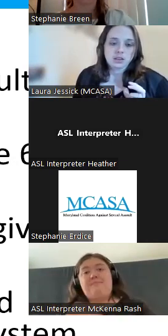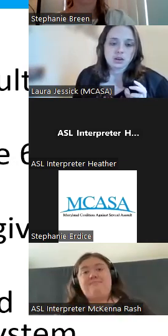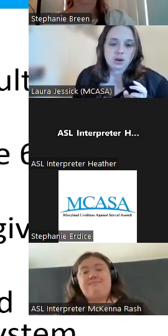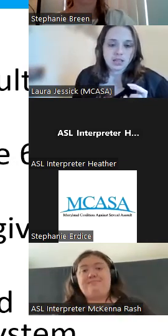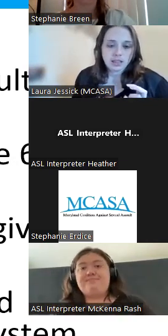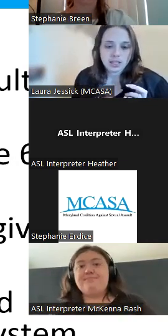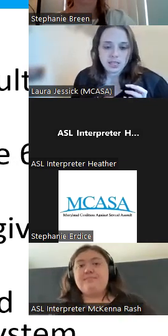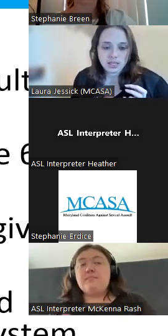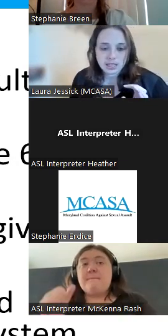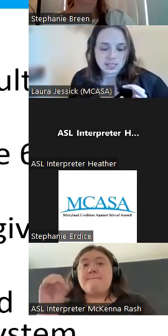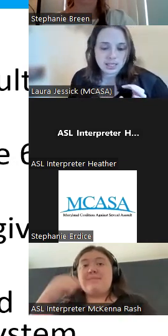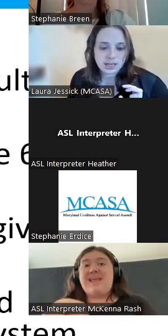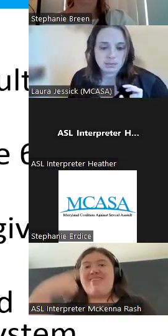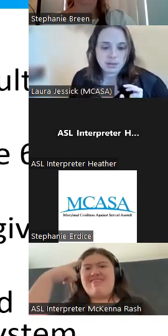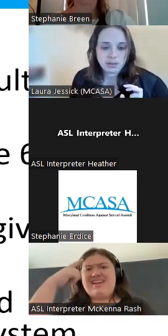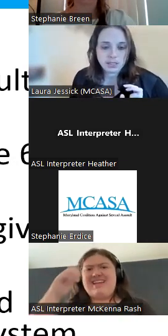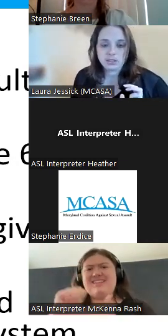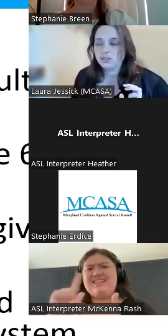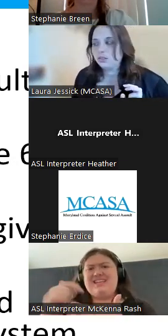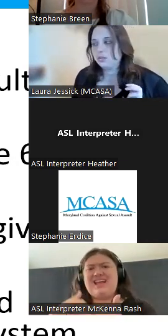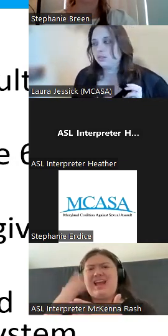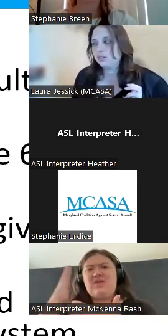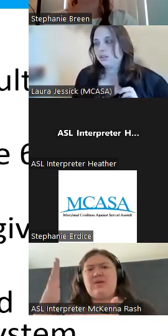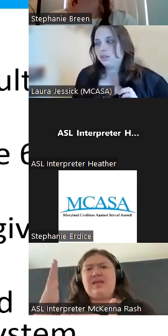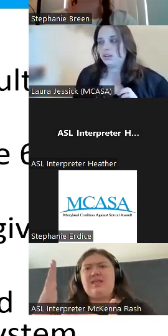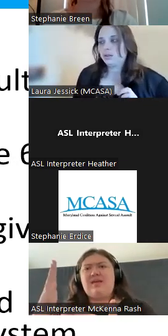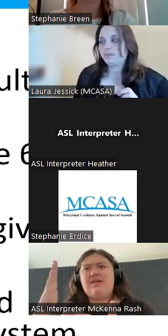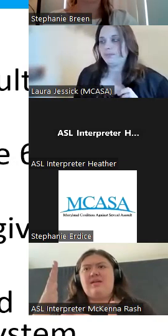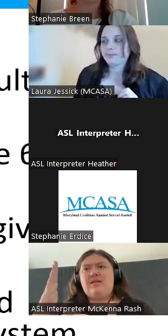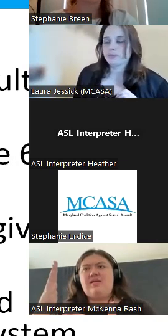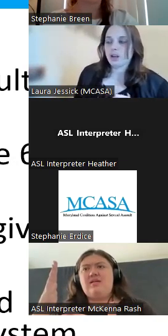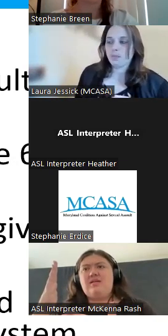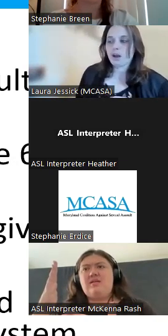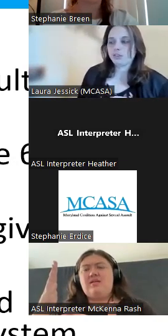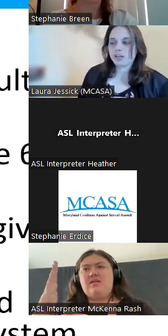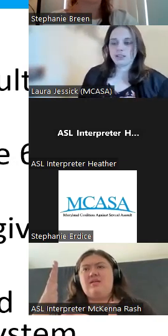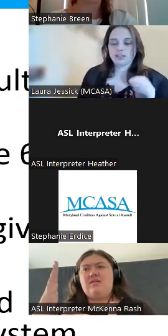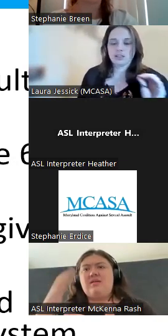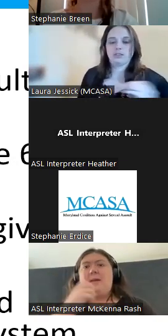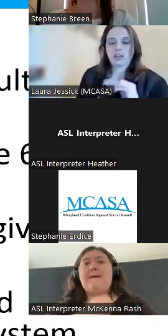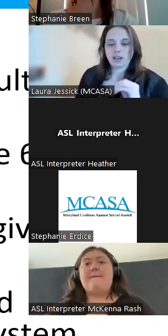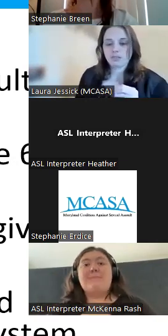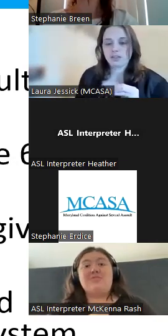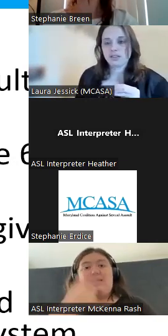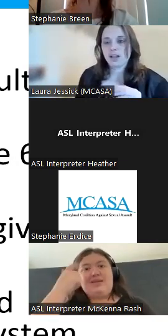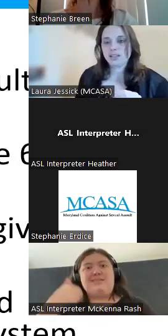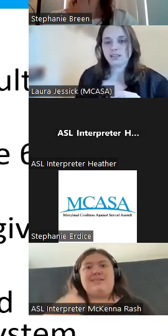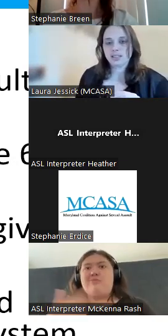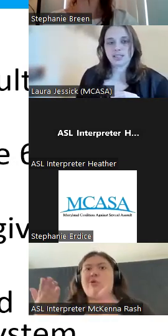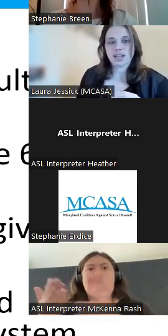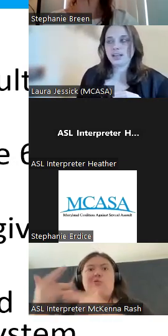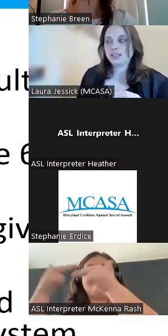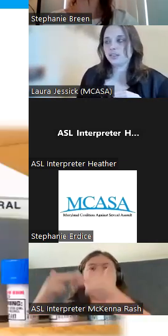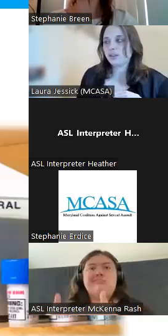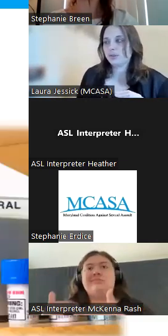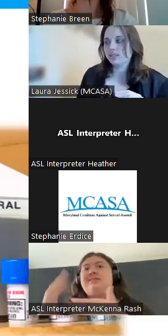So I think that's it. I'm going to apologize because I'm going to fly through these slides to